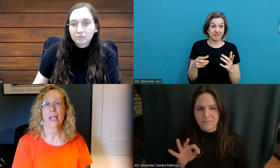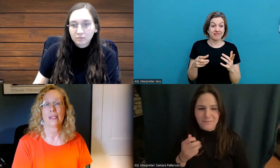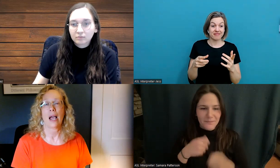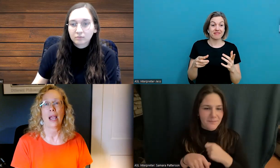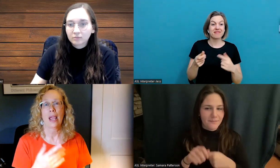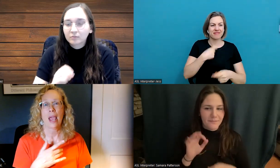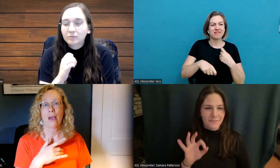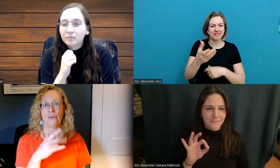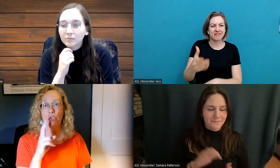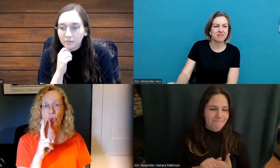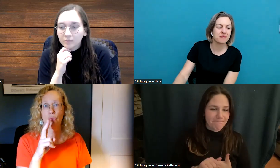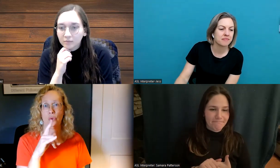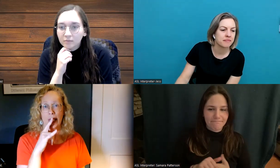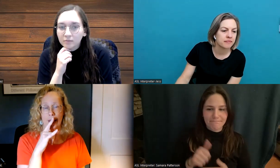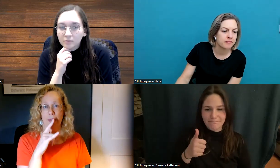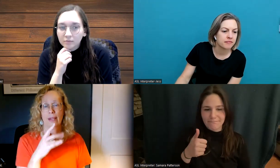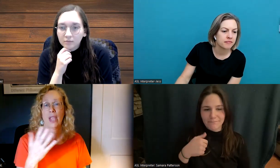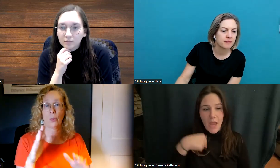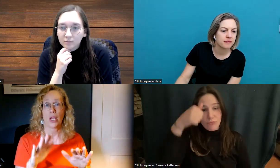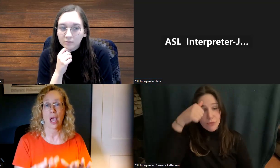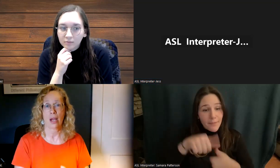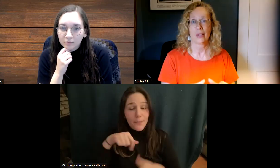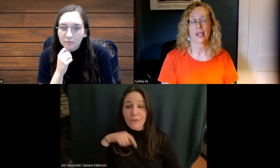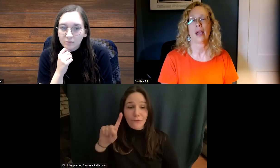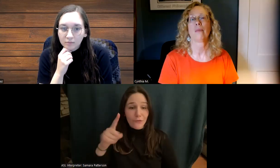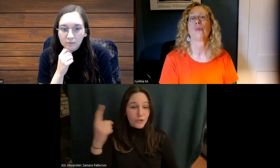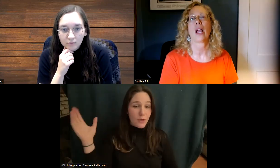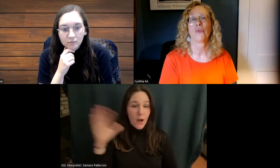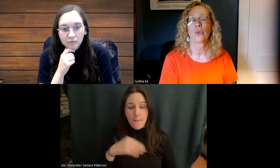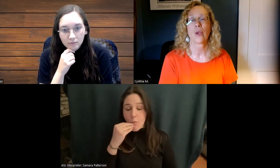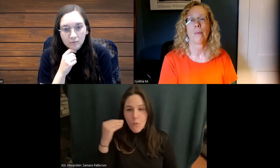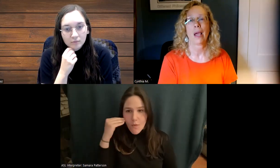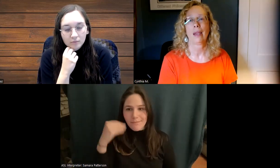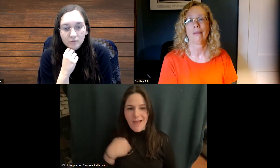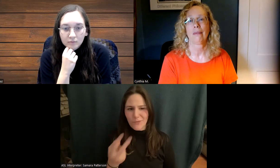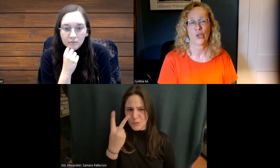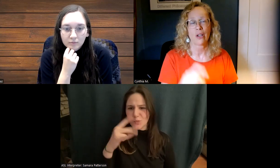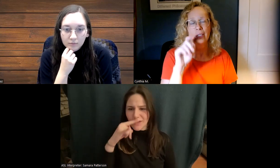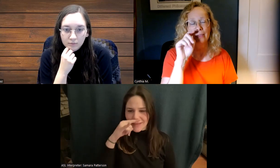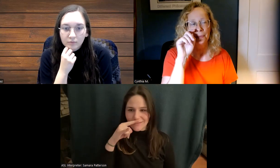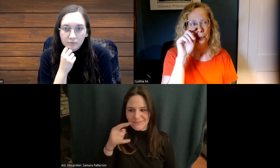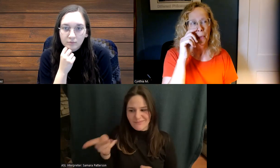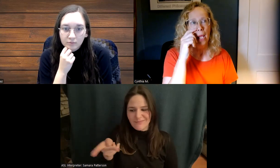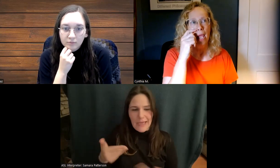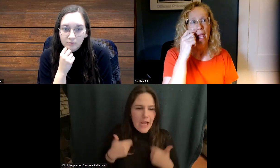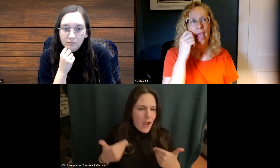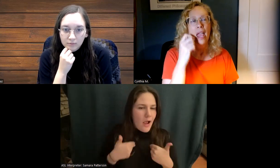home, because I have 2 kids and they were young at the time when I first got my hearing dog.